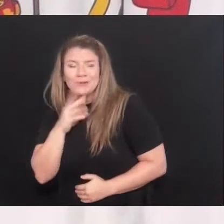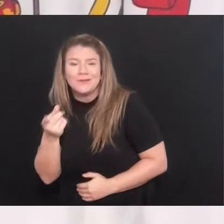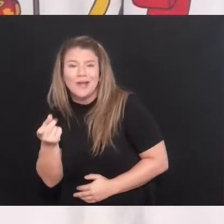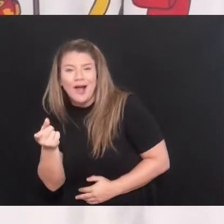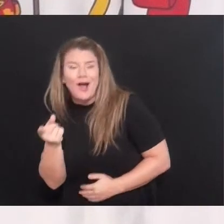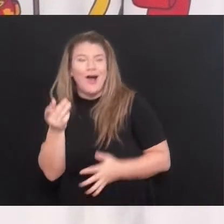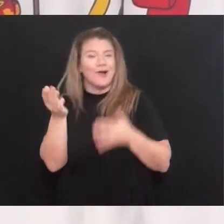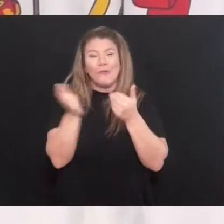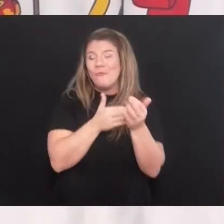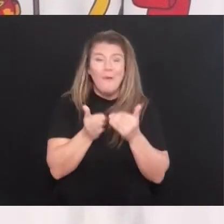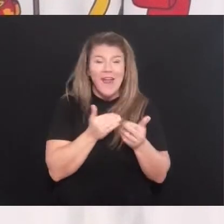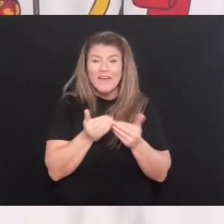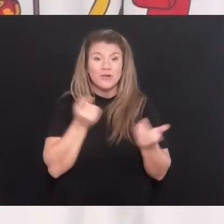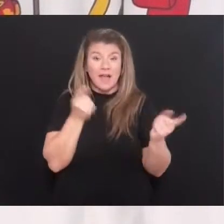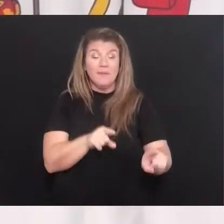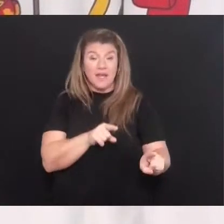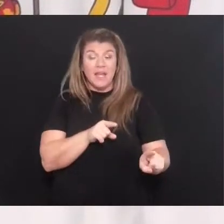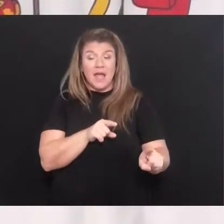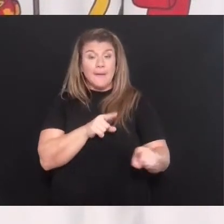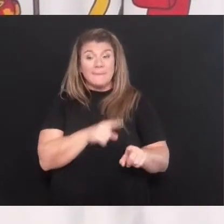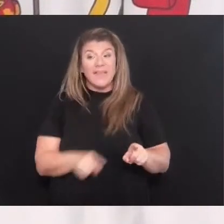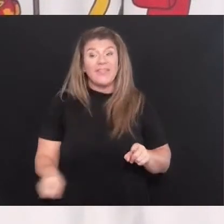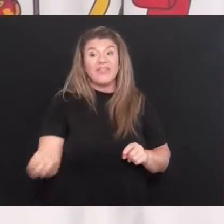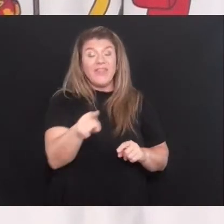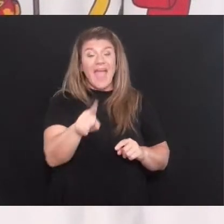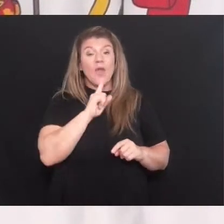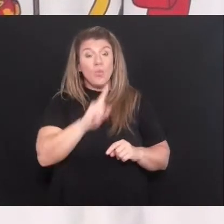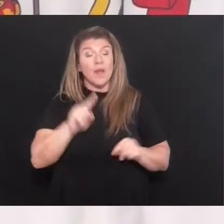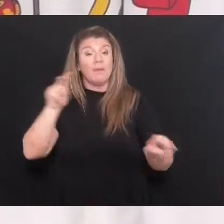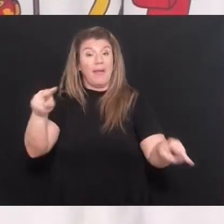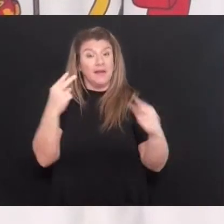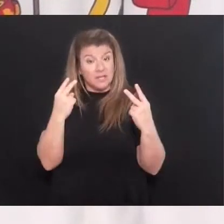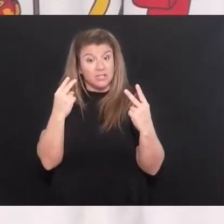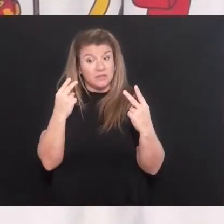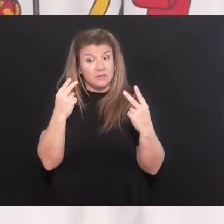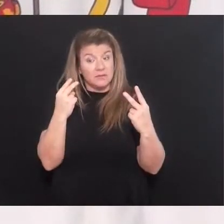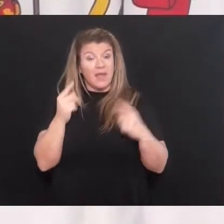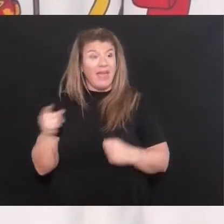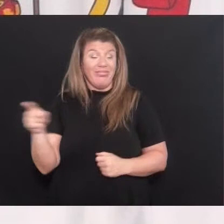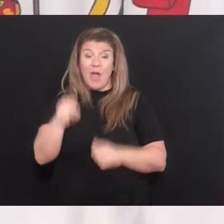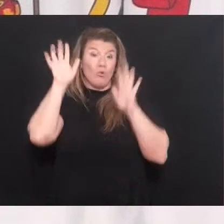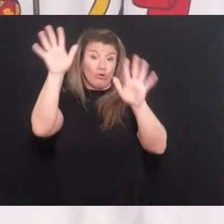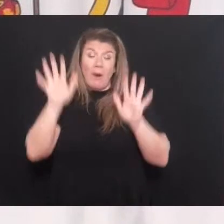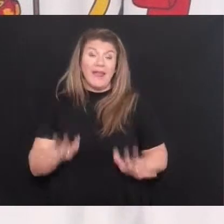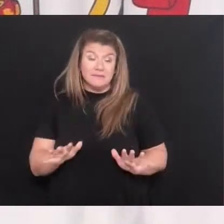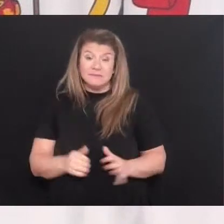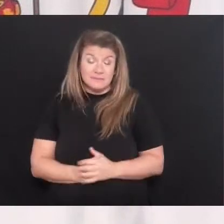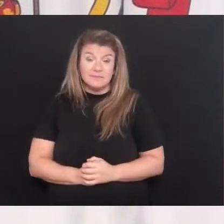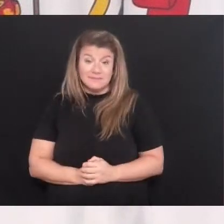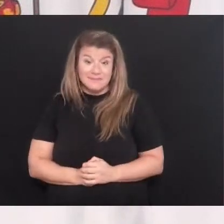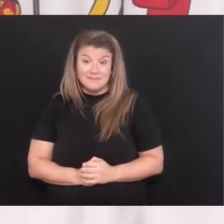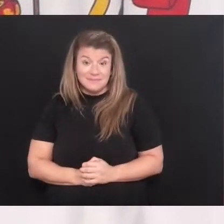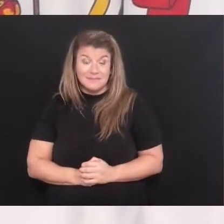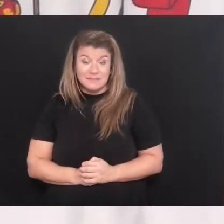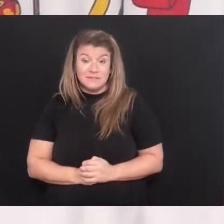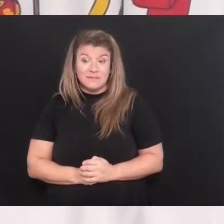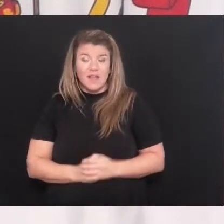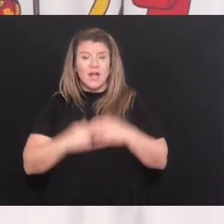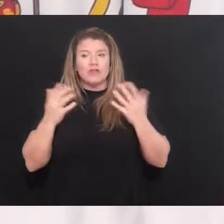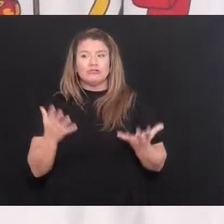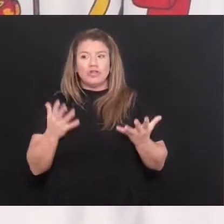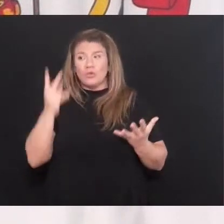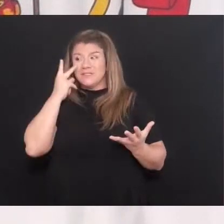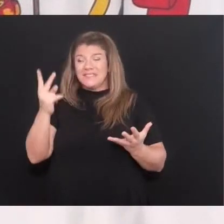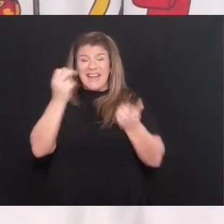or whatever it was and everything, but they really listened. Those kids were great. And so from the standpoint of everything